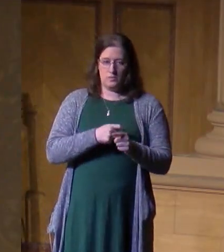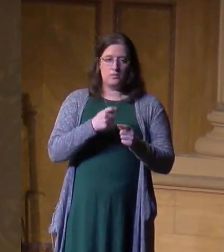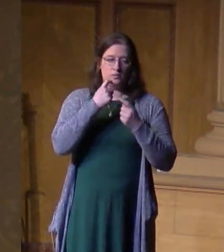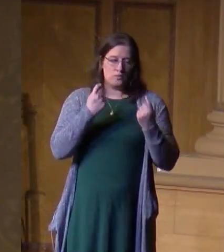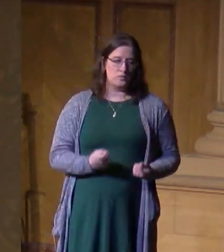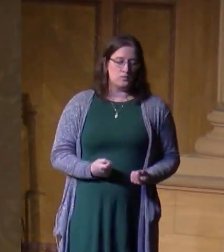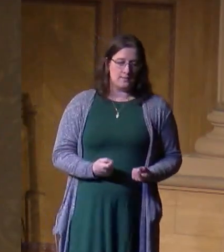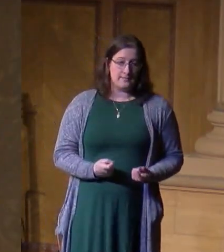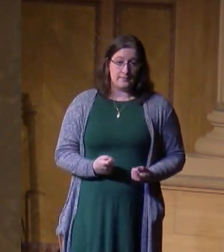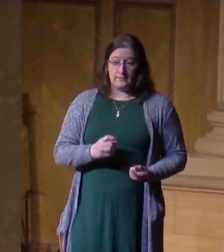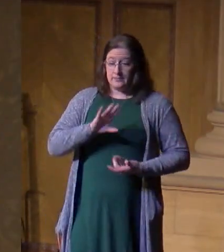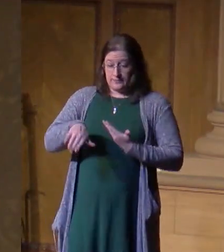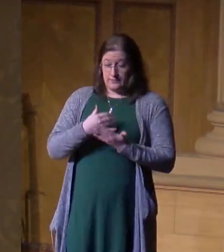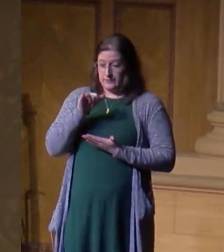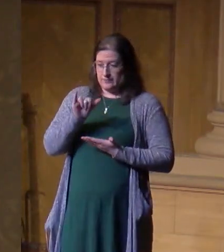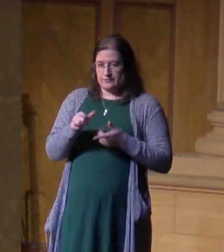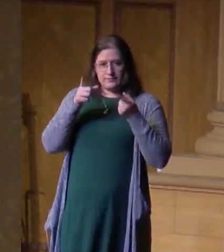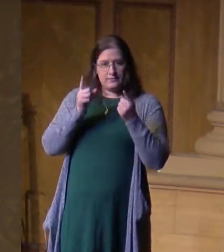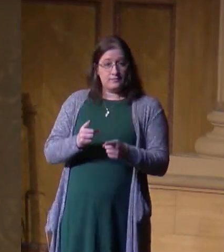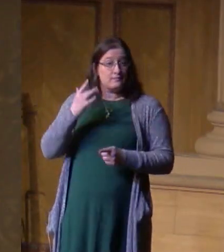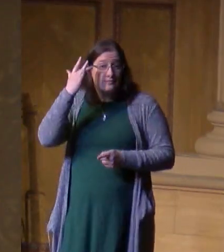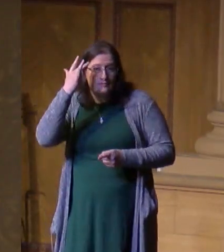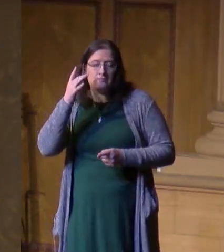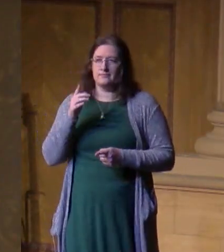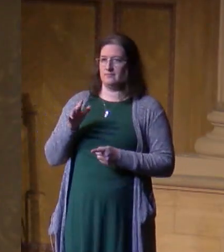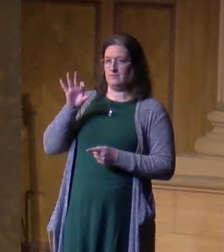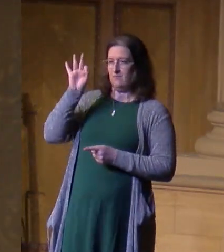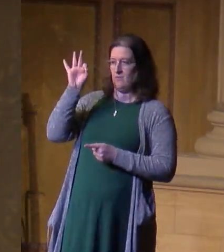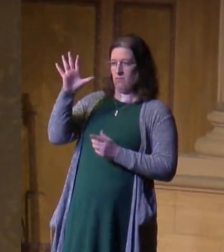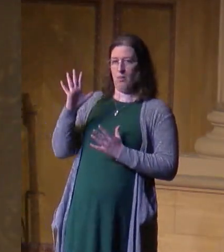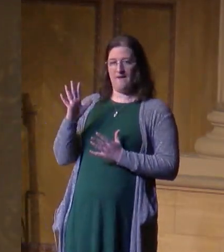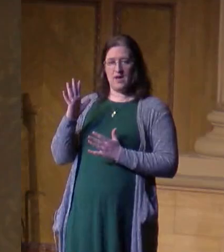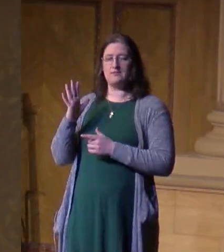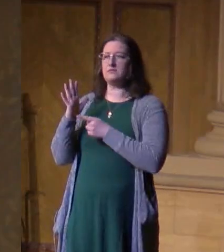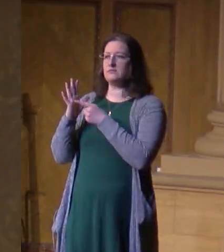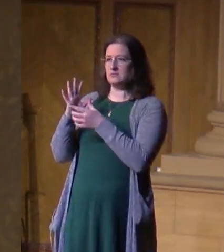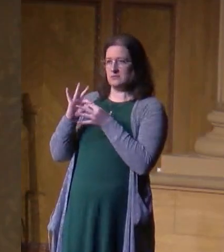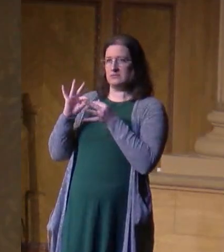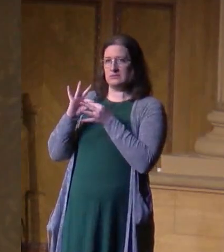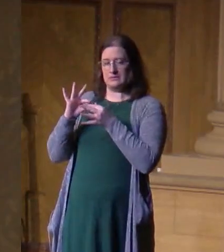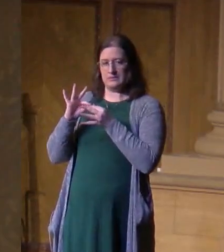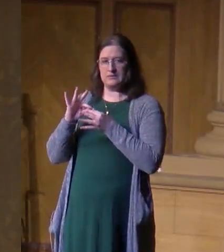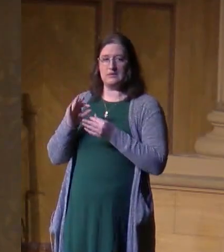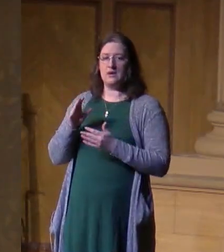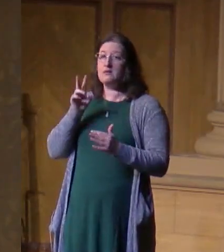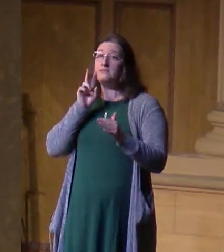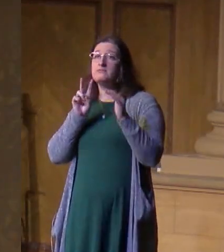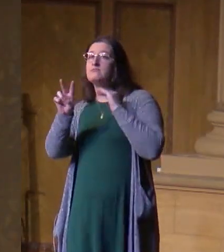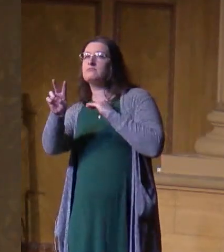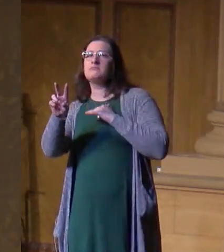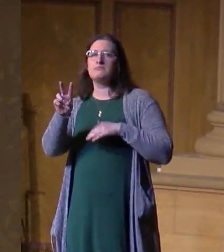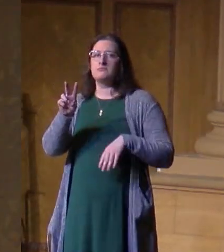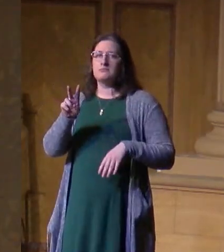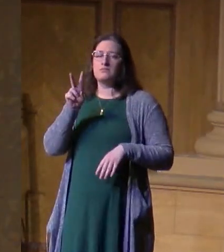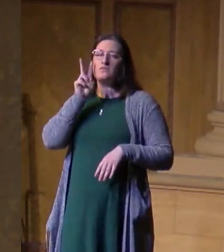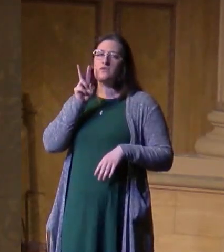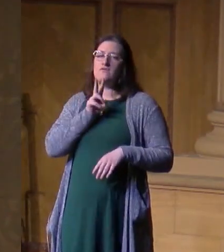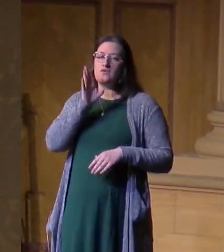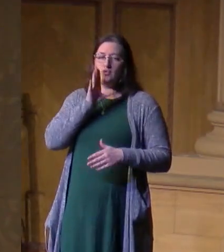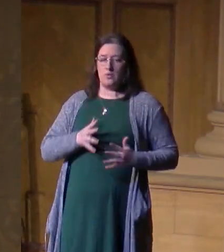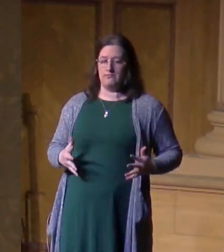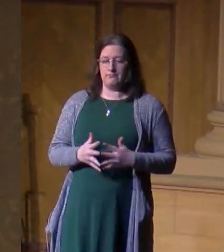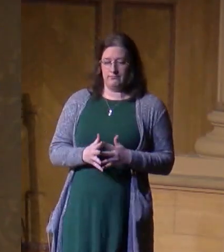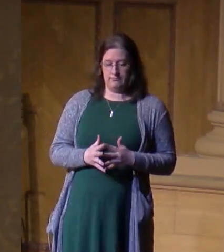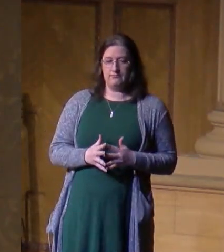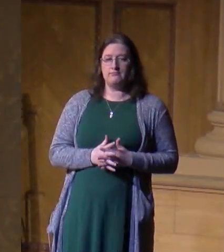All this took place to fulfill what the Lord had spoken by the prophet. Behold, the virgin shall conceive and bear a son, and